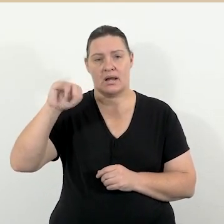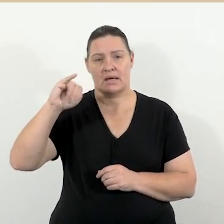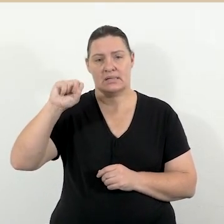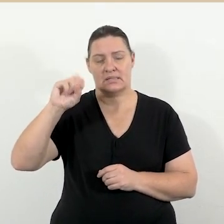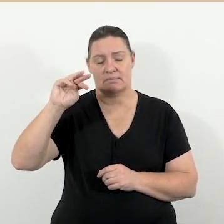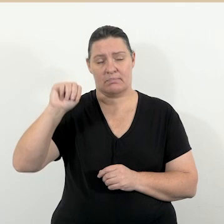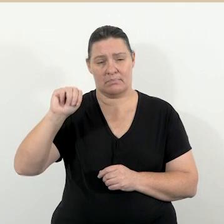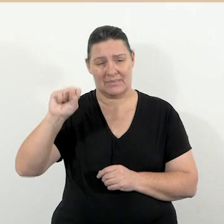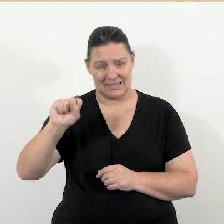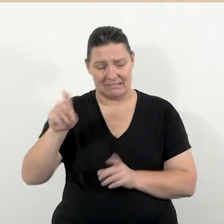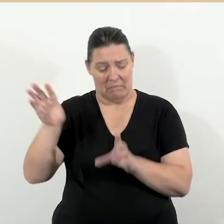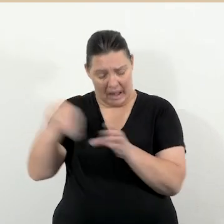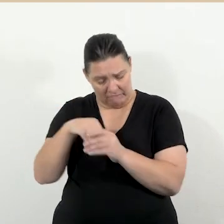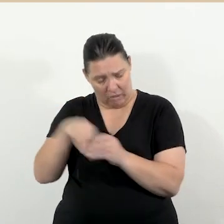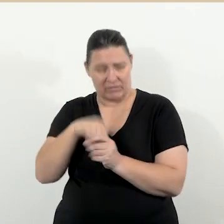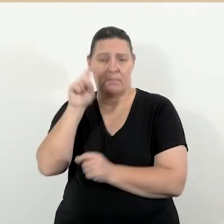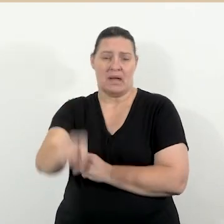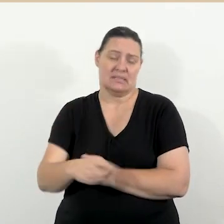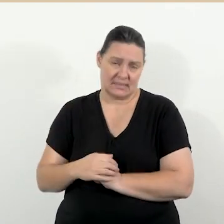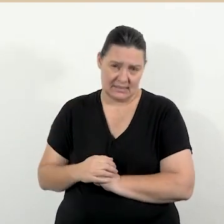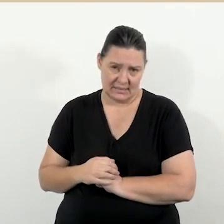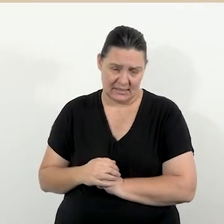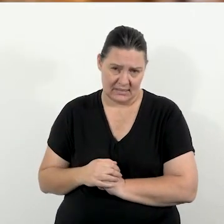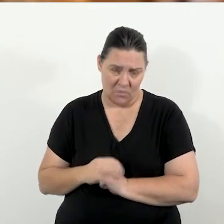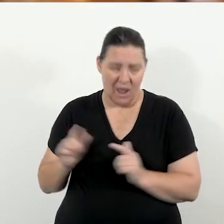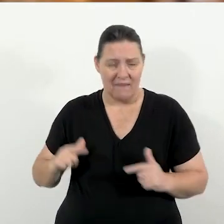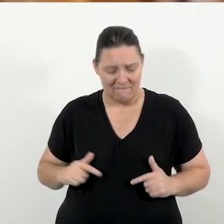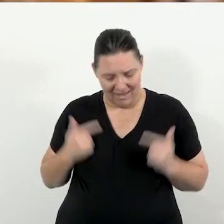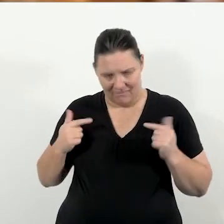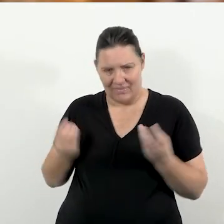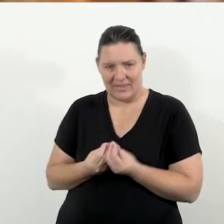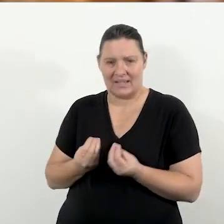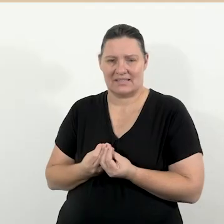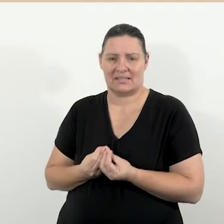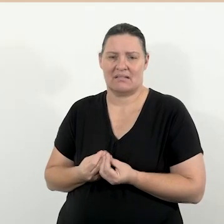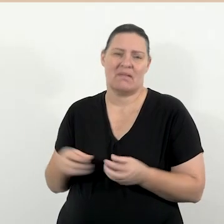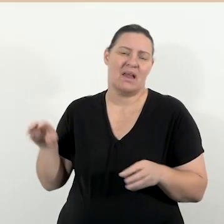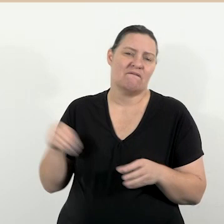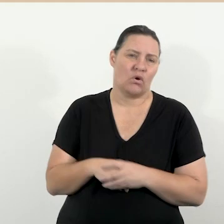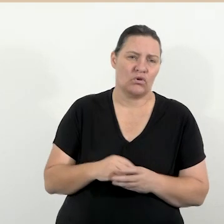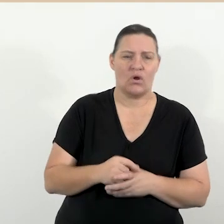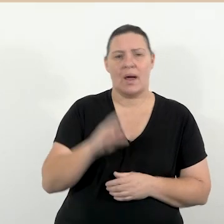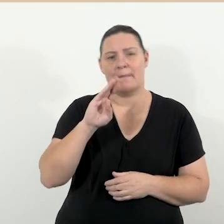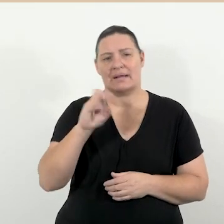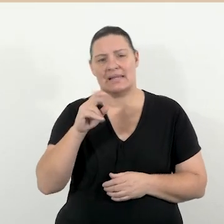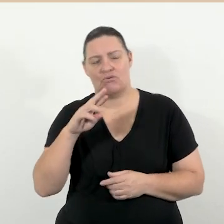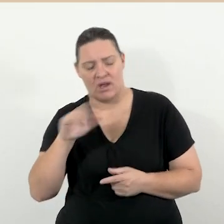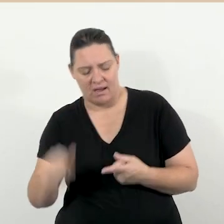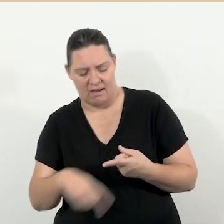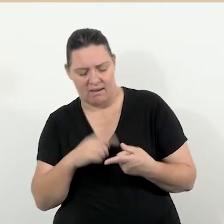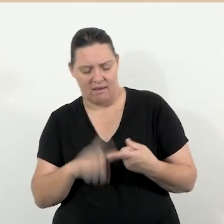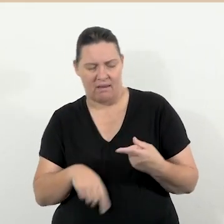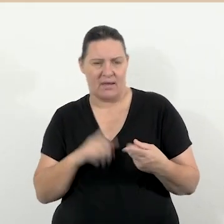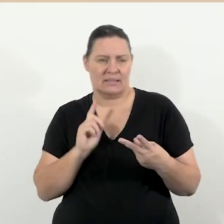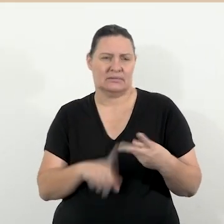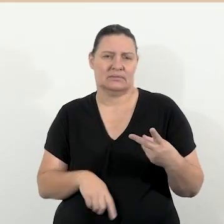microorganisms. Microorganisms, they are also part of living things. These include bacteria,